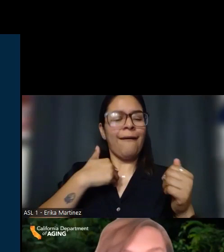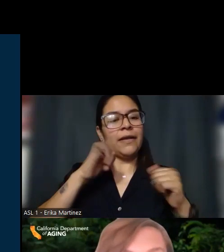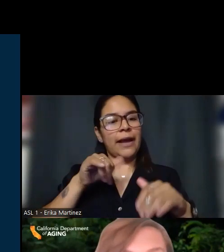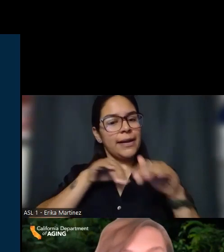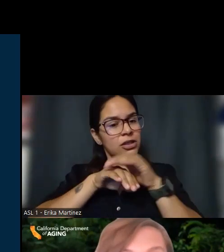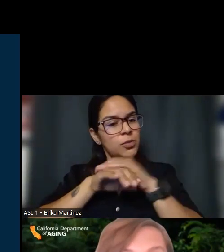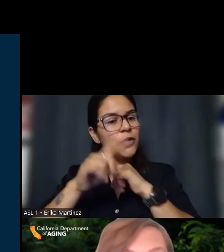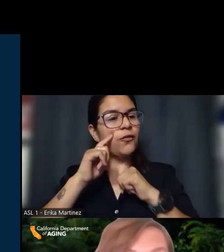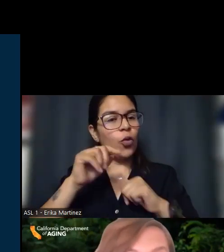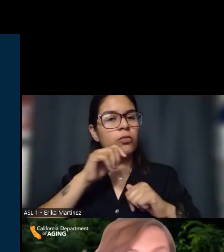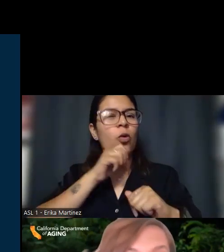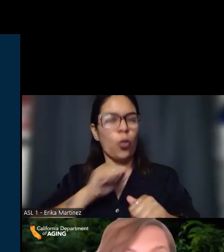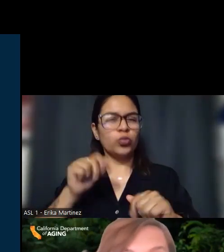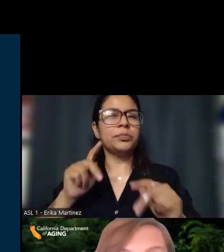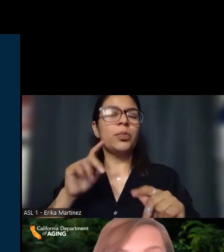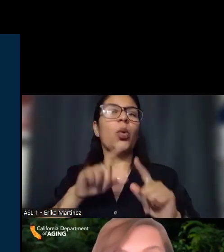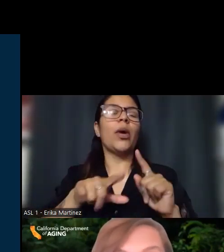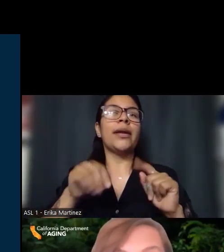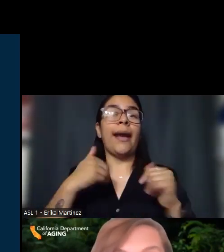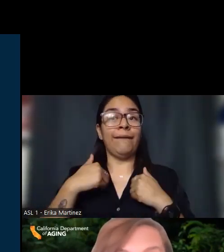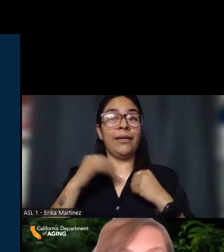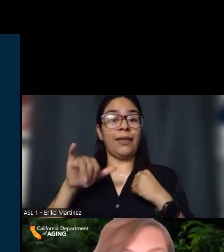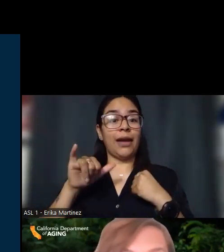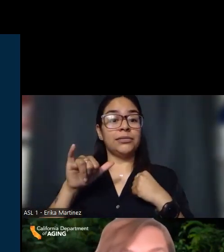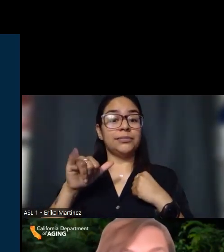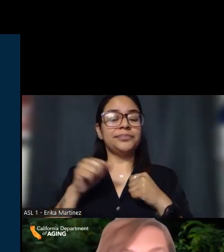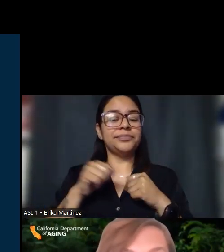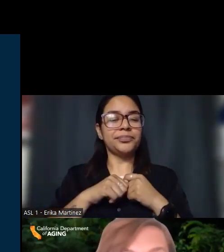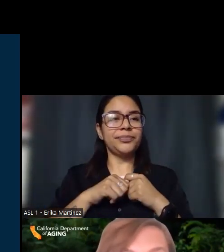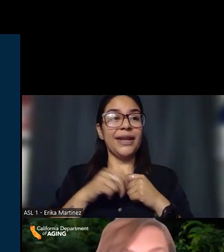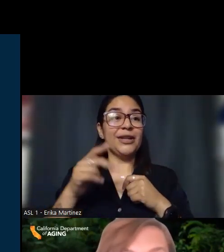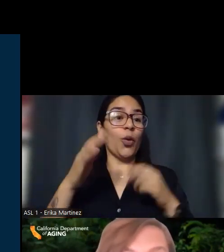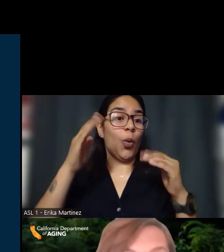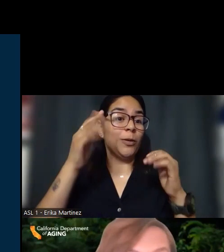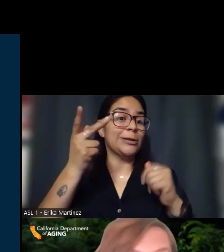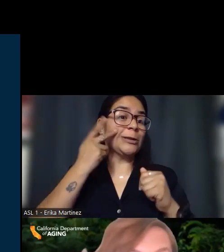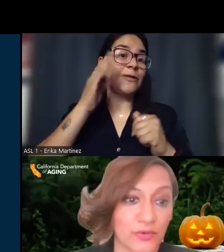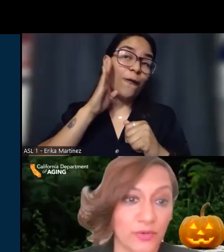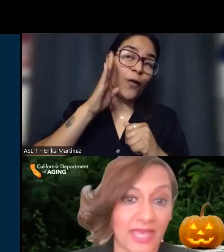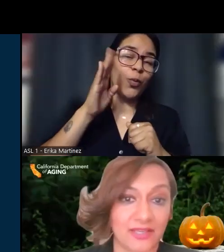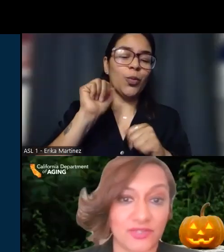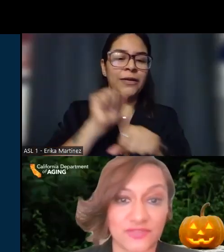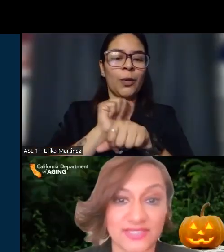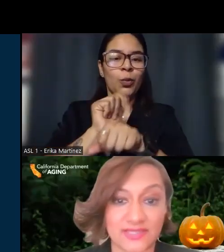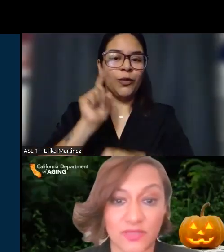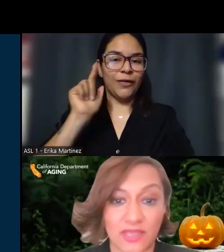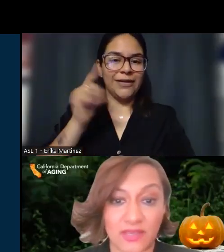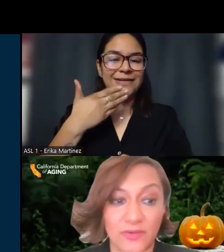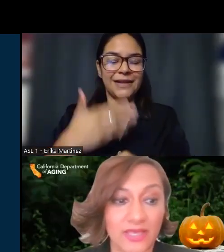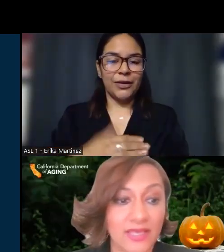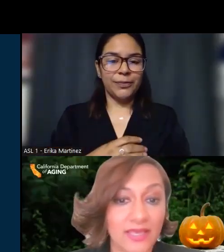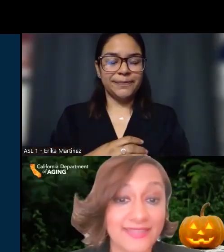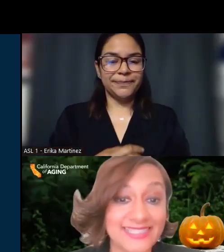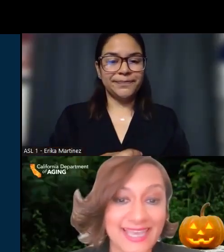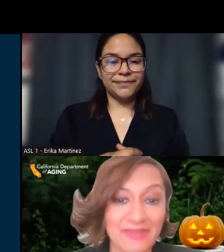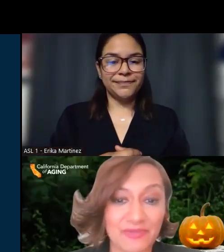with disabilities, and looking forward to the work that's moving forward with this work group and legal services. So thank